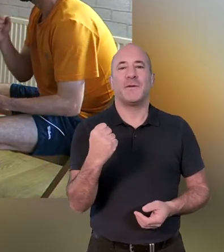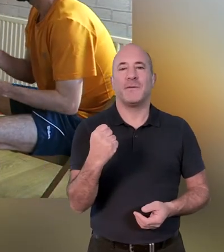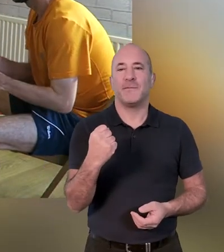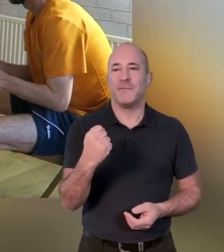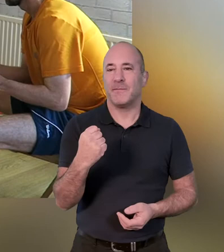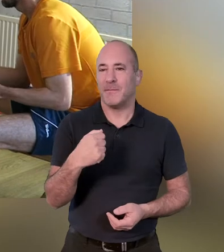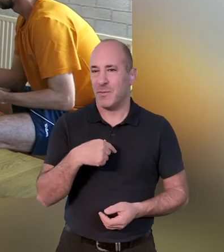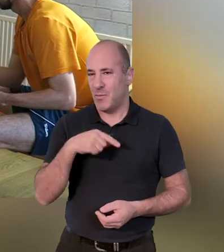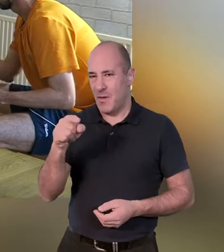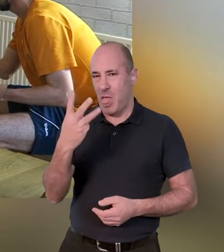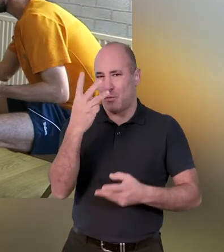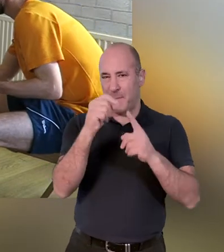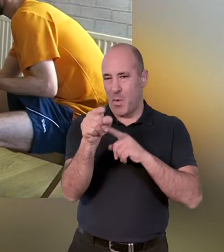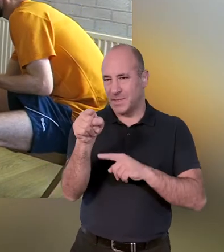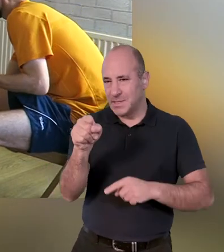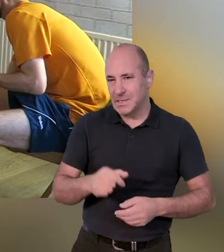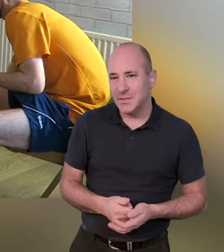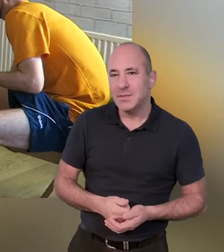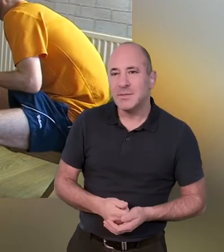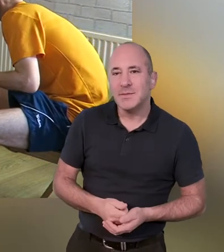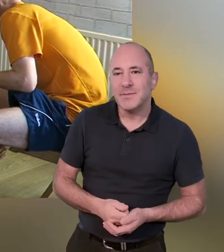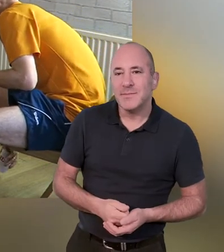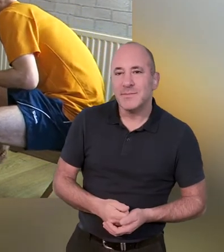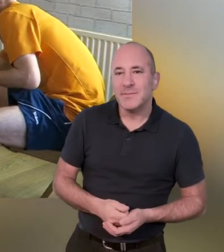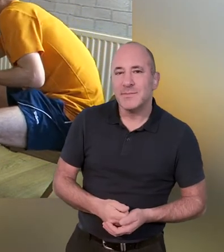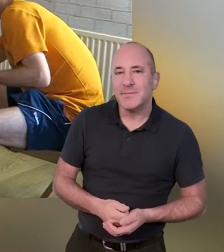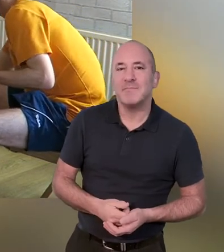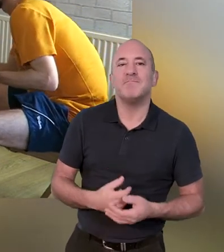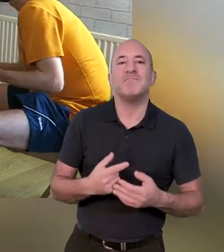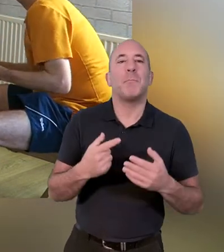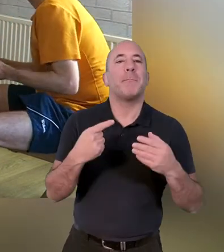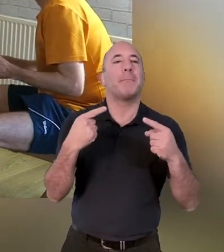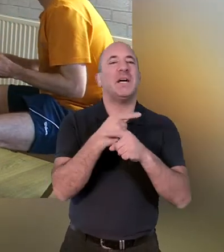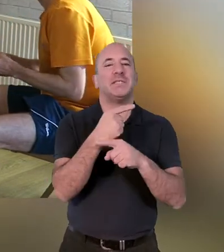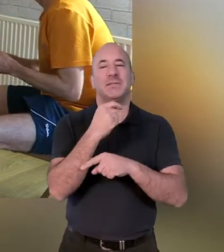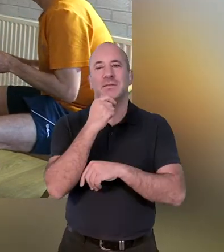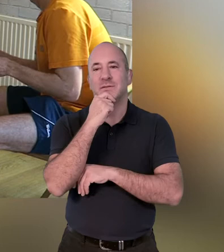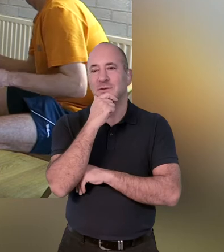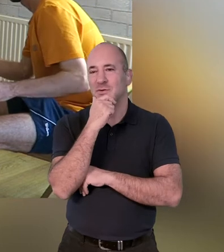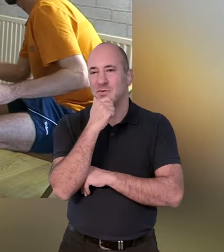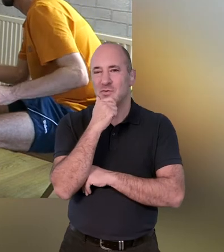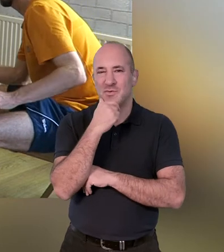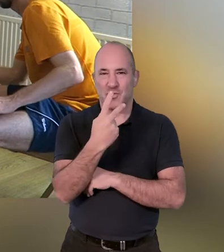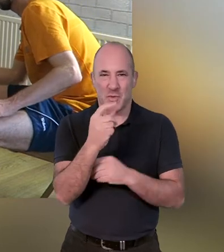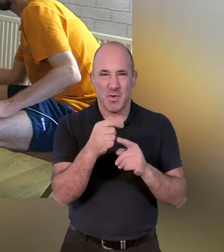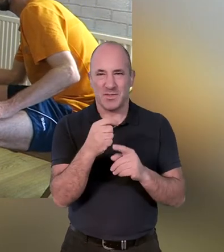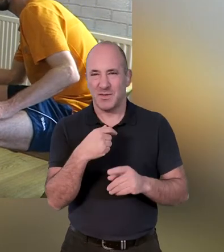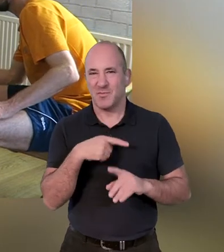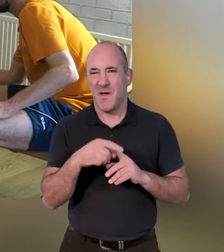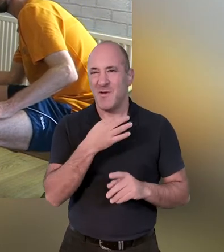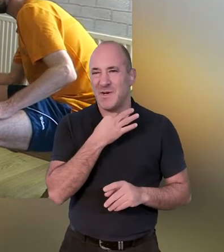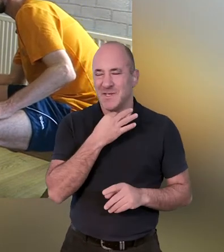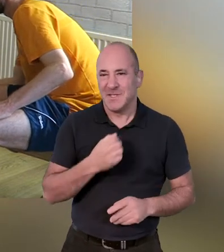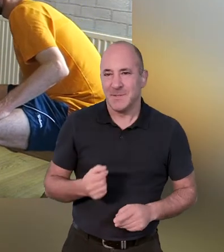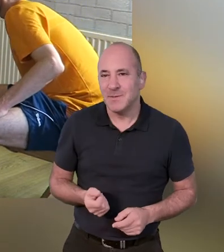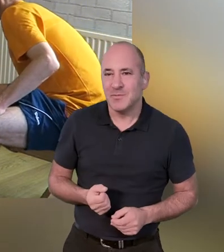Yeah. And then I'm going to go for three. Oh, I missed it. So I'm on two. So I'm going to, do I